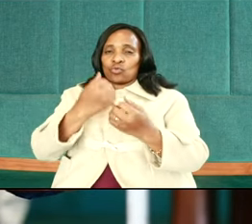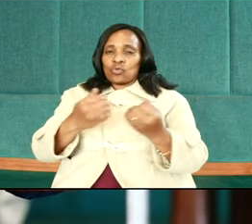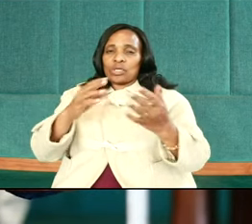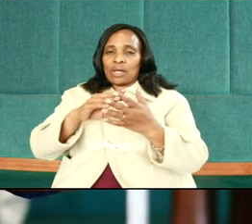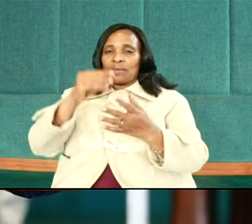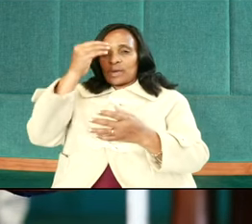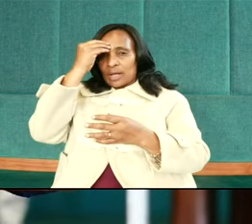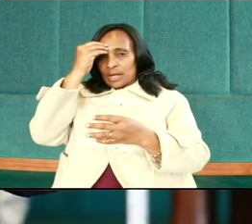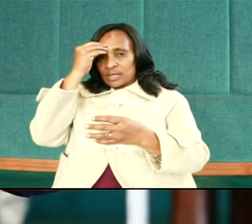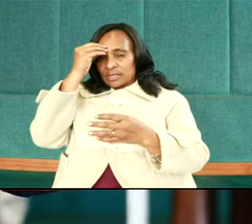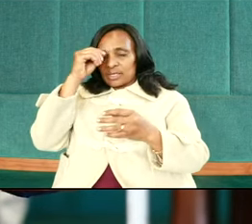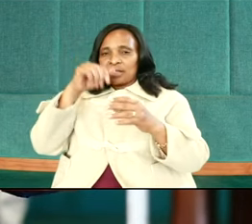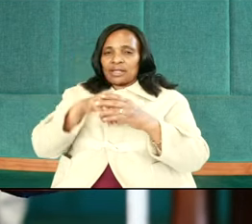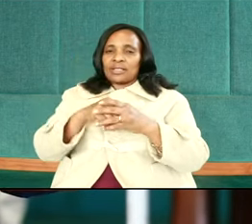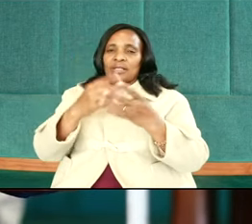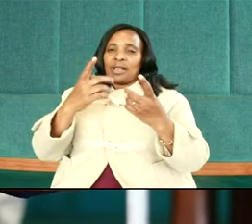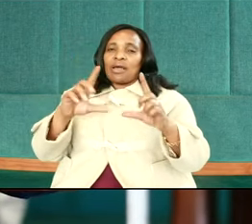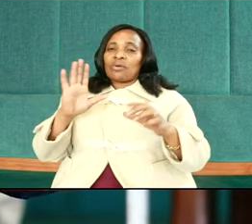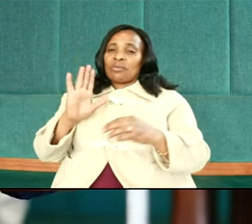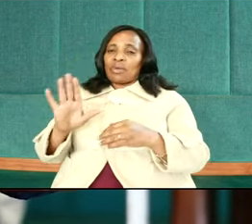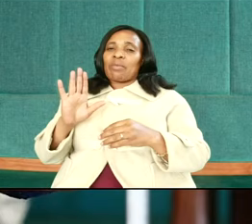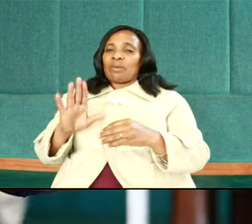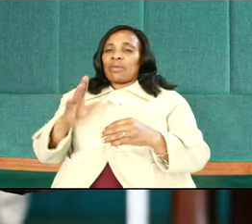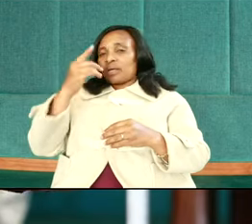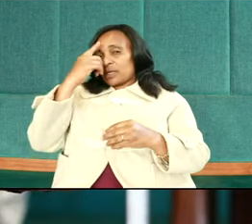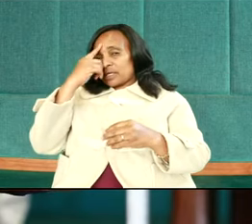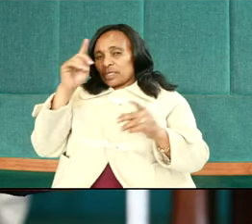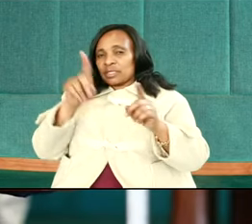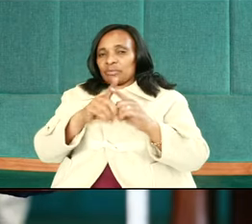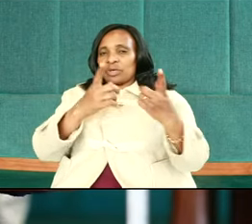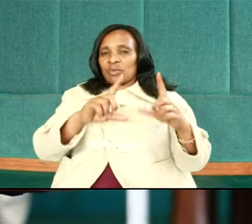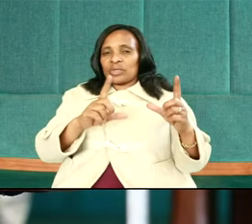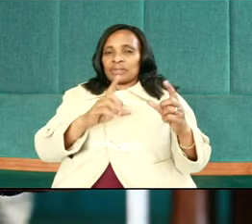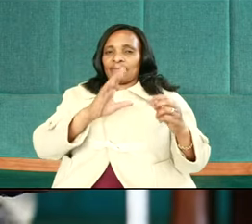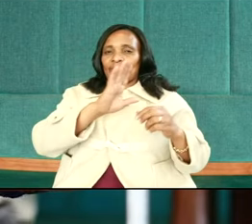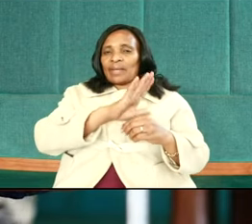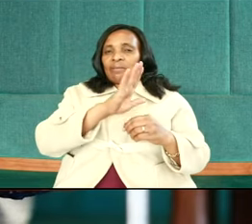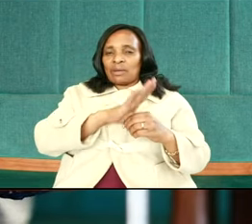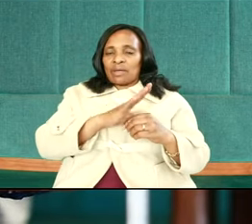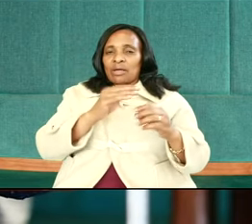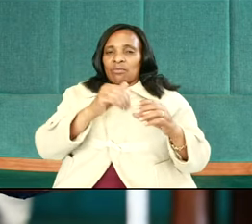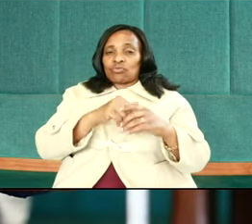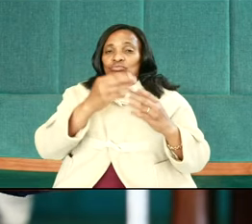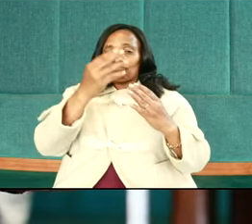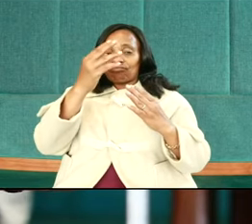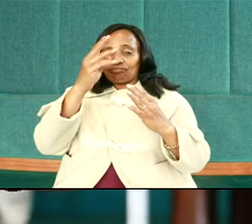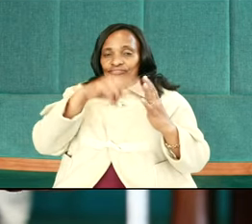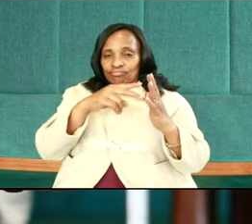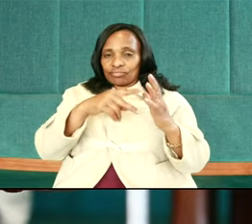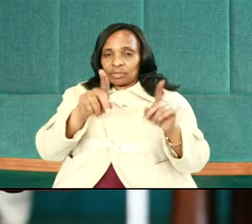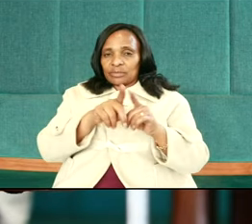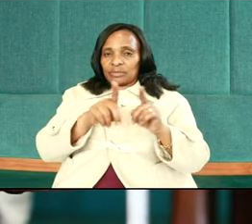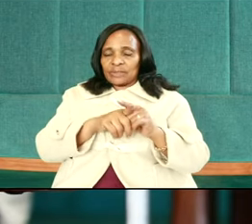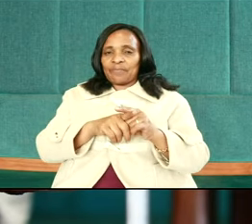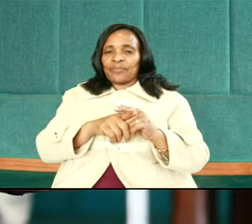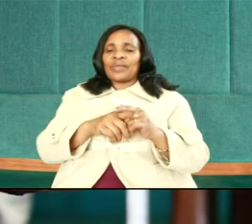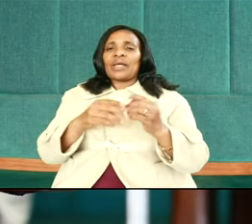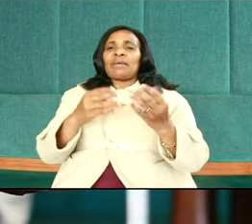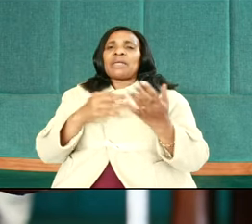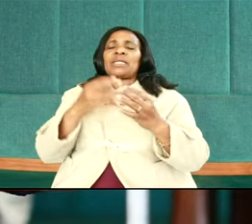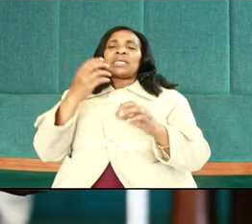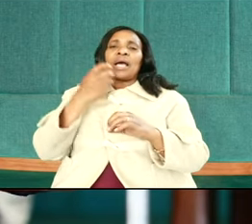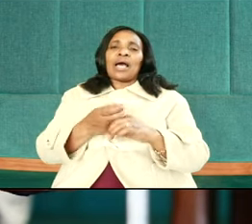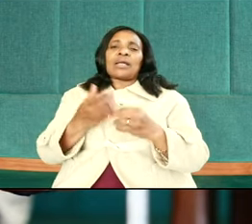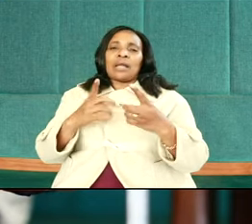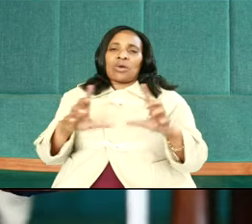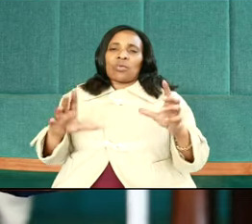learned Sanskrit because Hindi and many other languages in India are based on Sanskrit. But Sanskrit is a hard